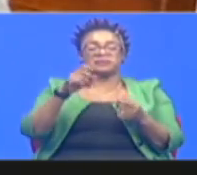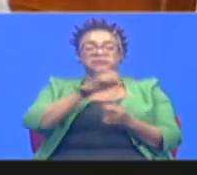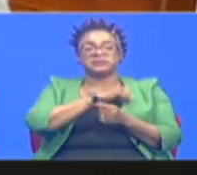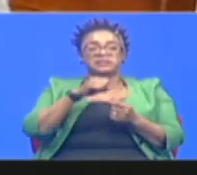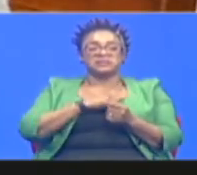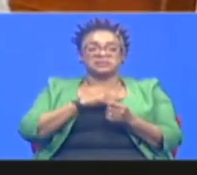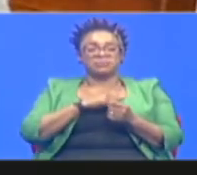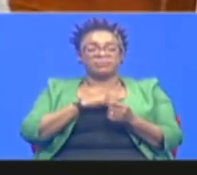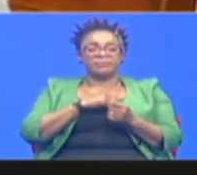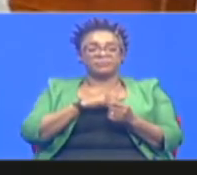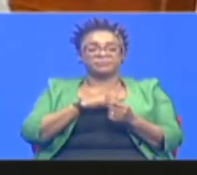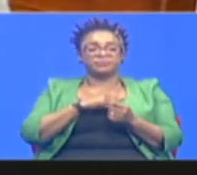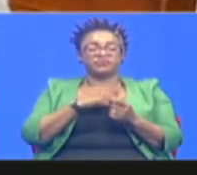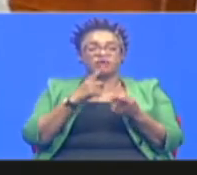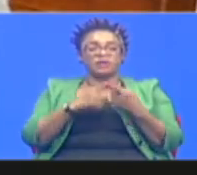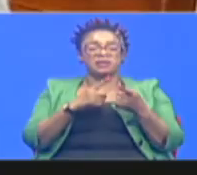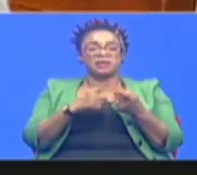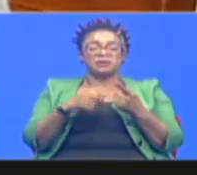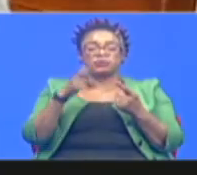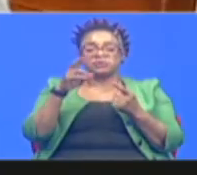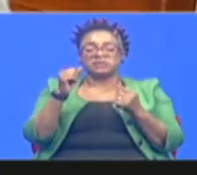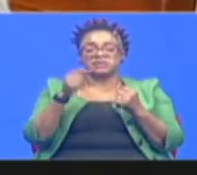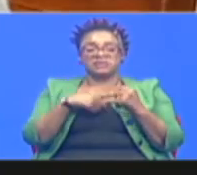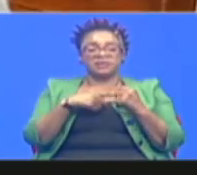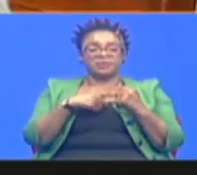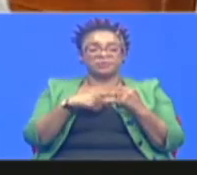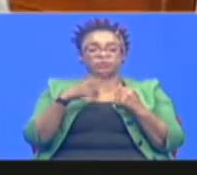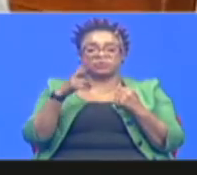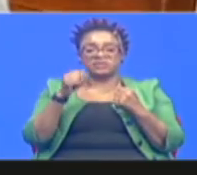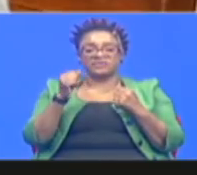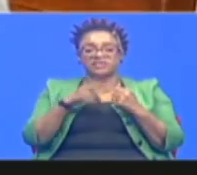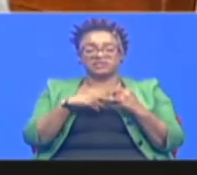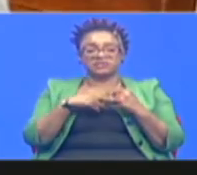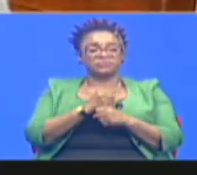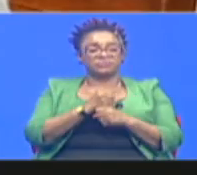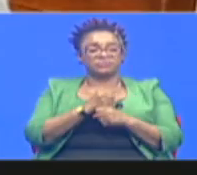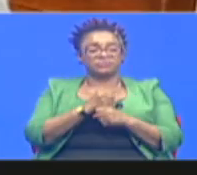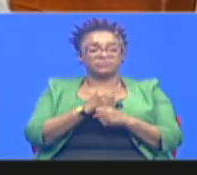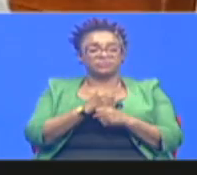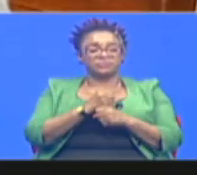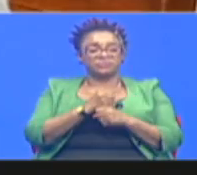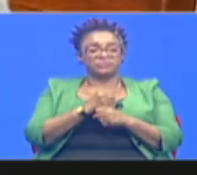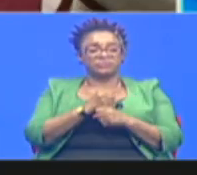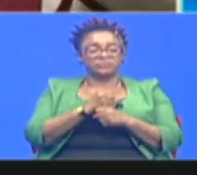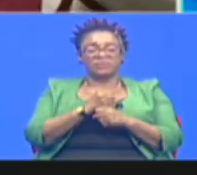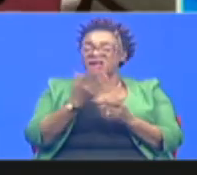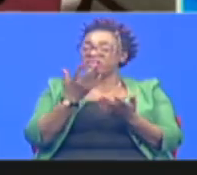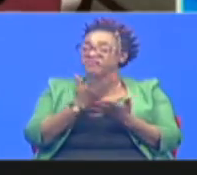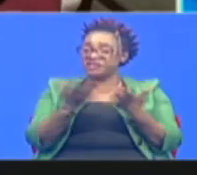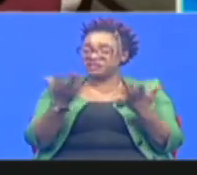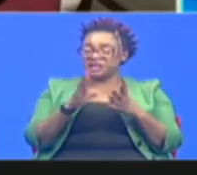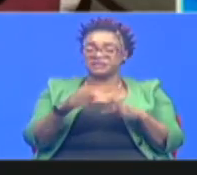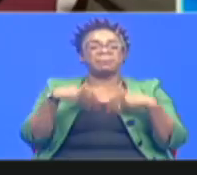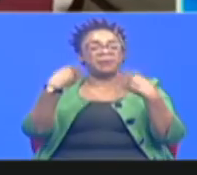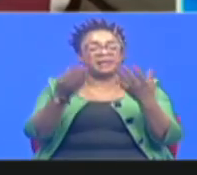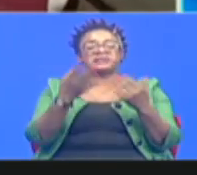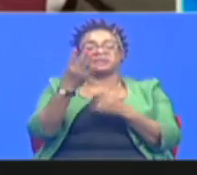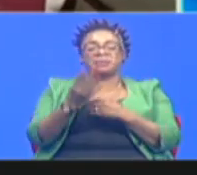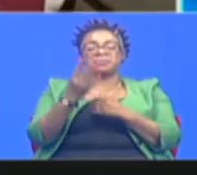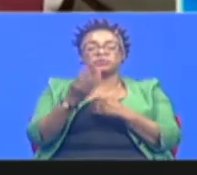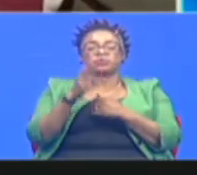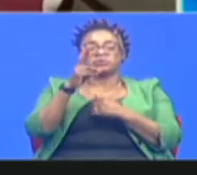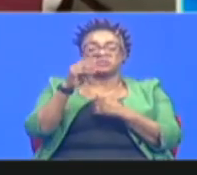actually for the year 2016, actually supplied in April